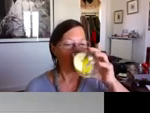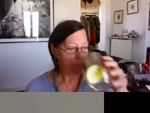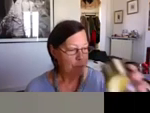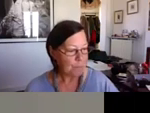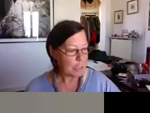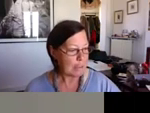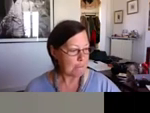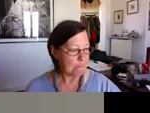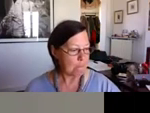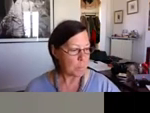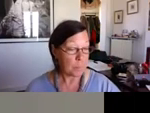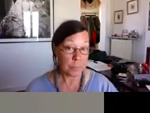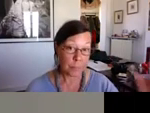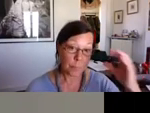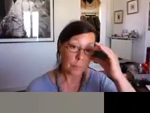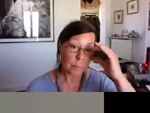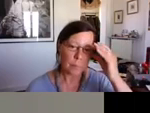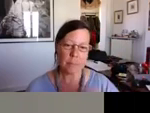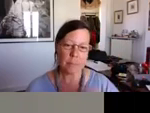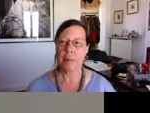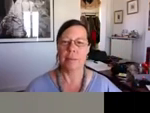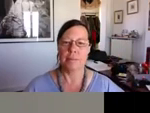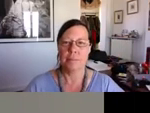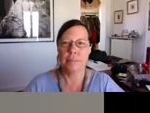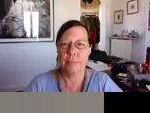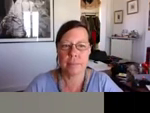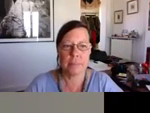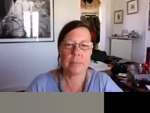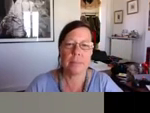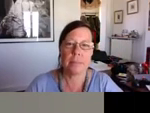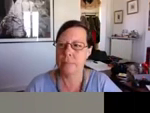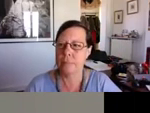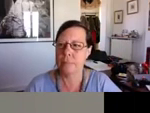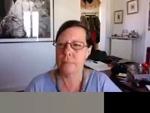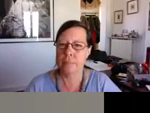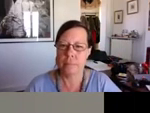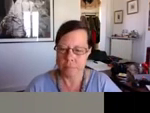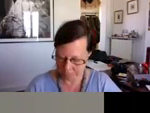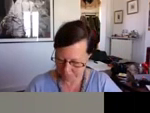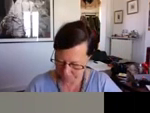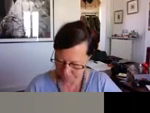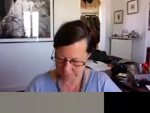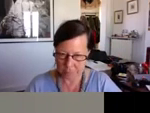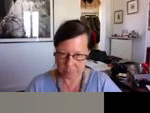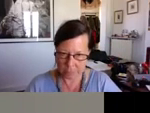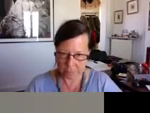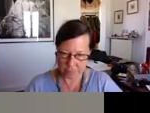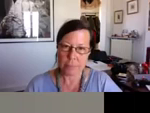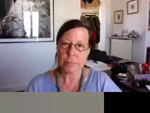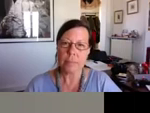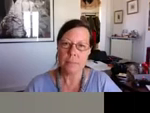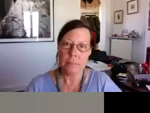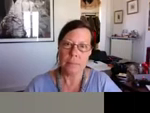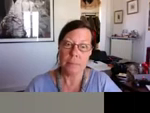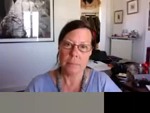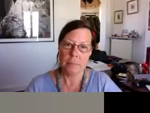John. We're getting misinformation from my uncle, from my cousin, and also from the president or from the prime minister or